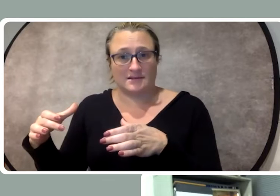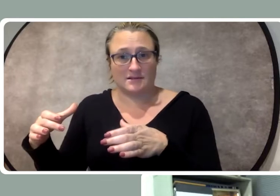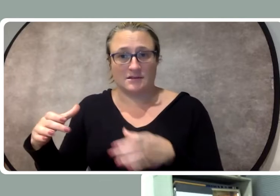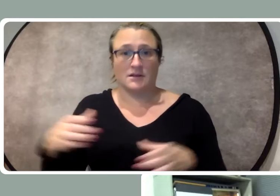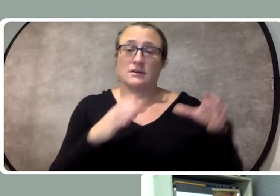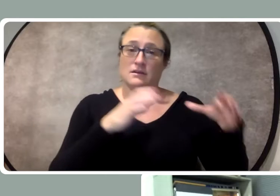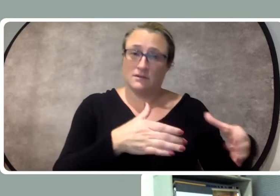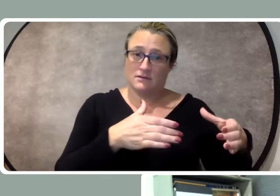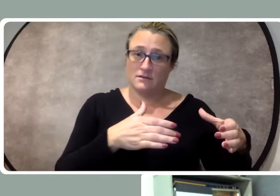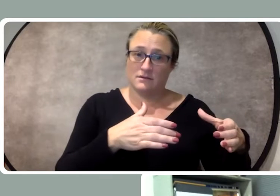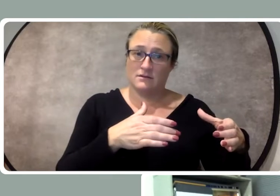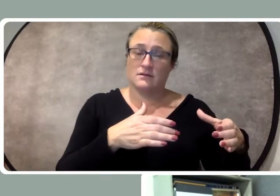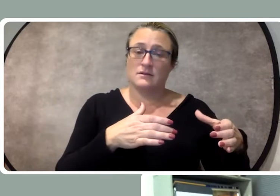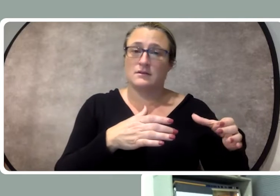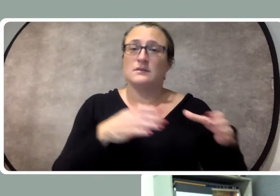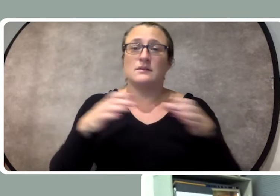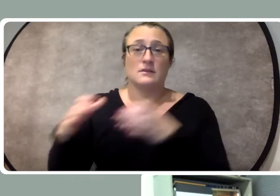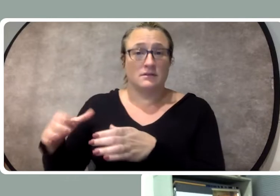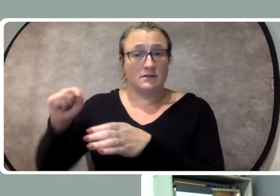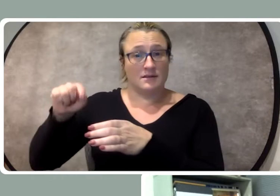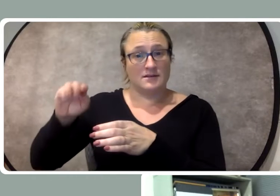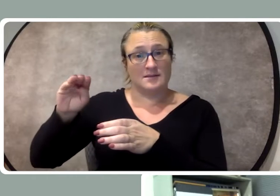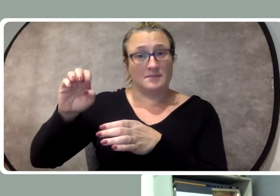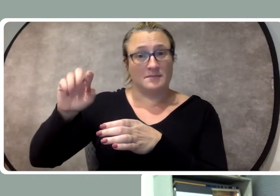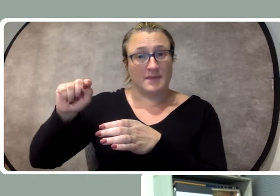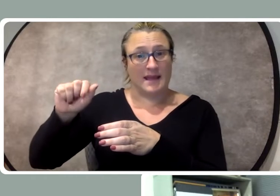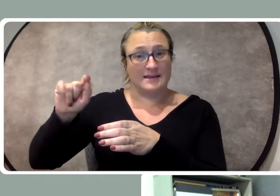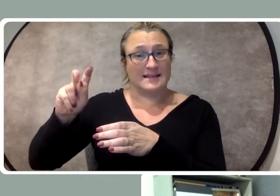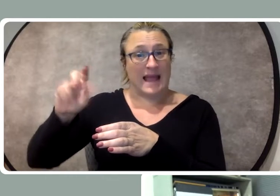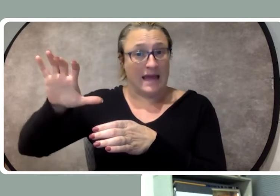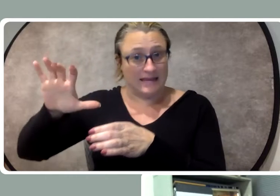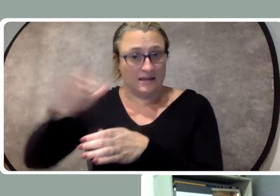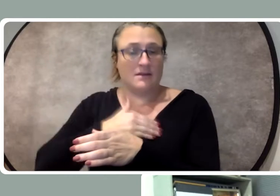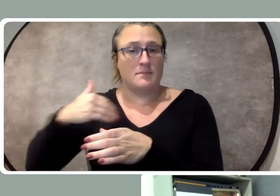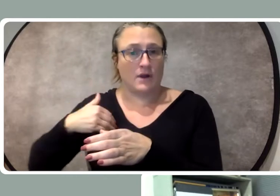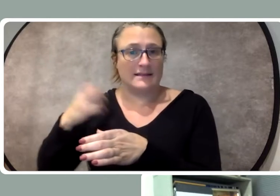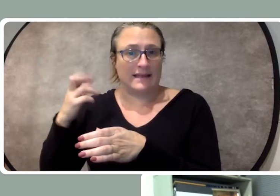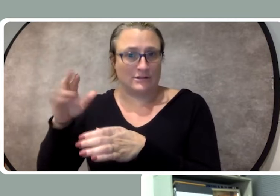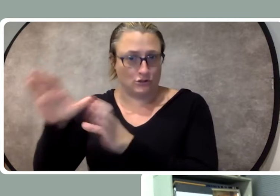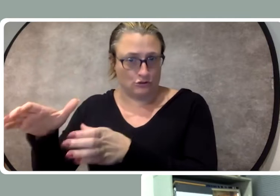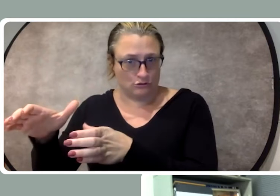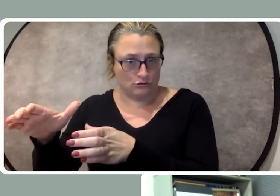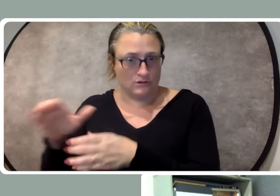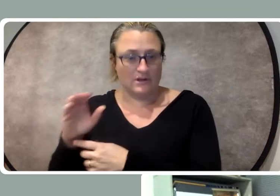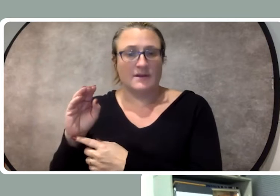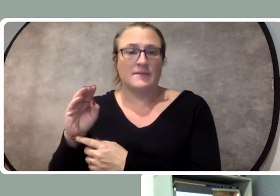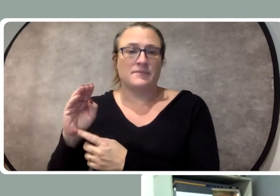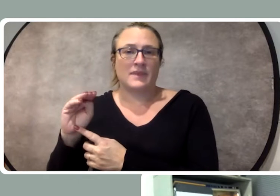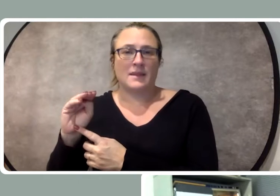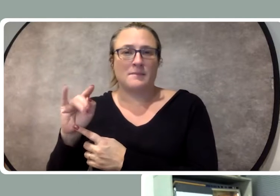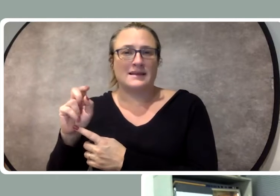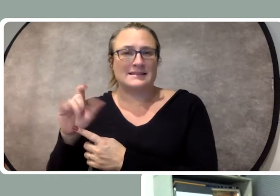have metastatic breast cancer, and in those situations, metastatic or locally advanced